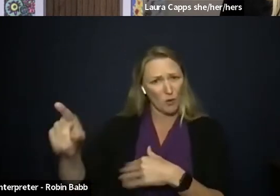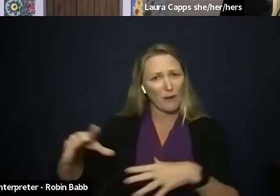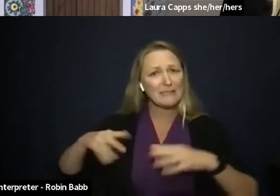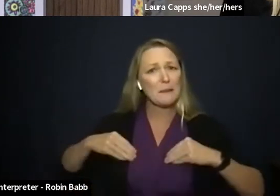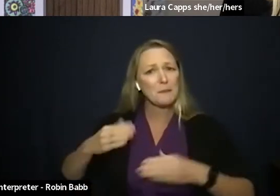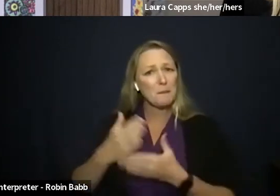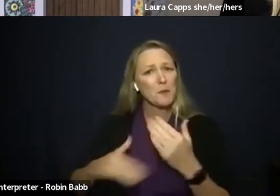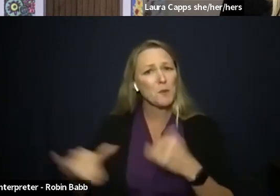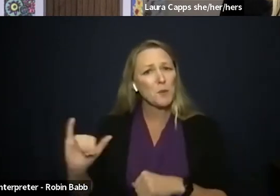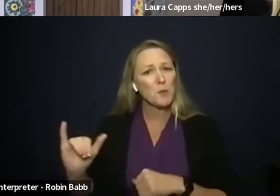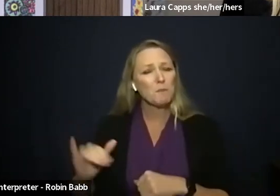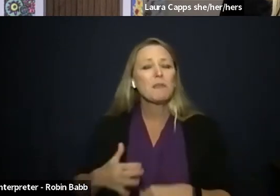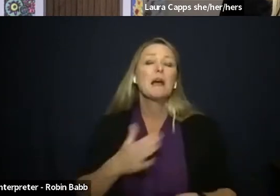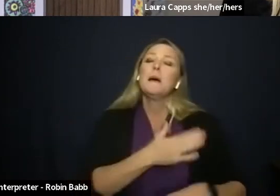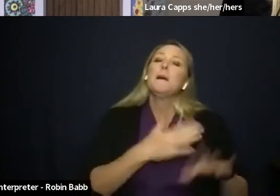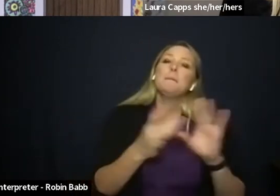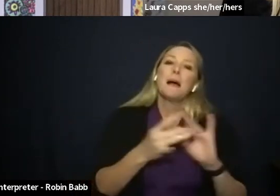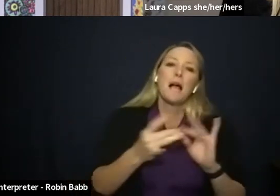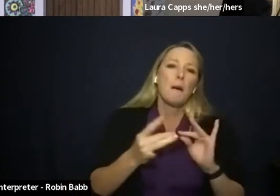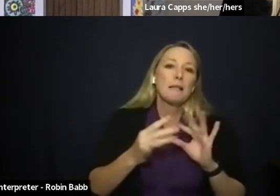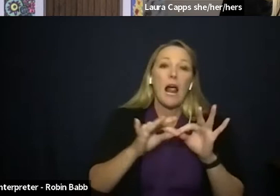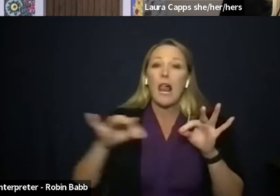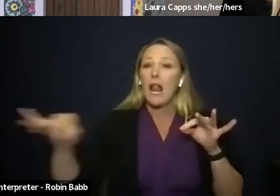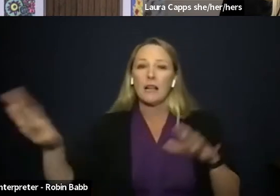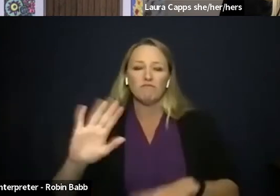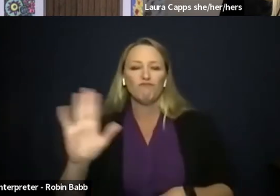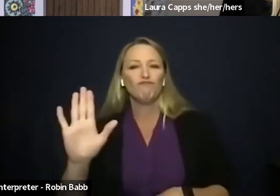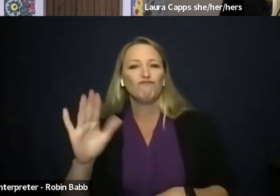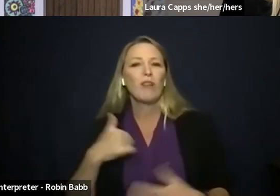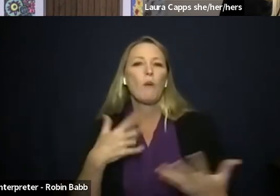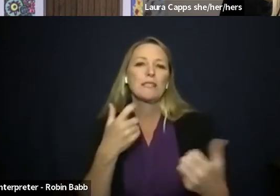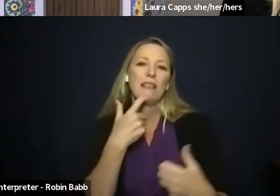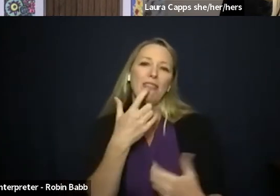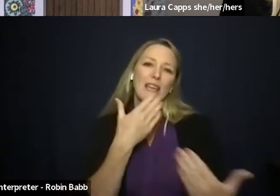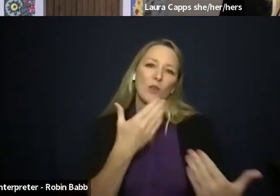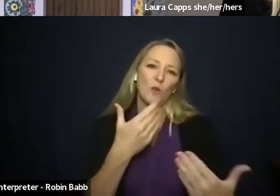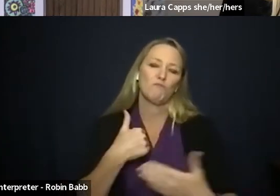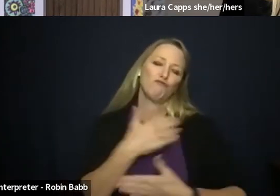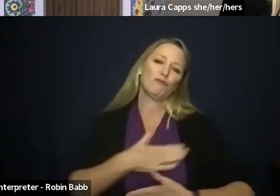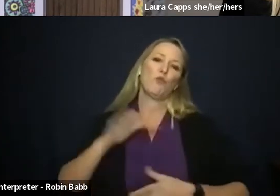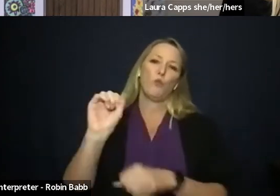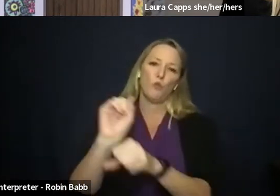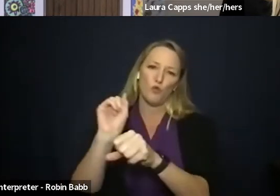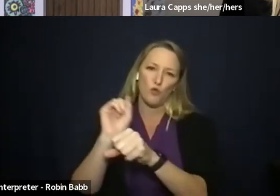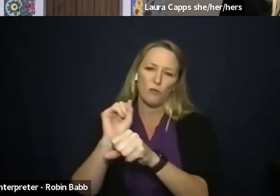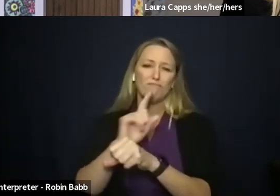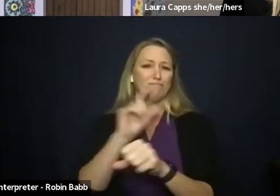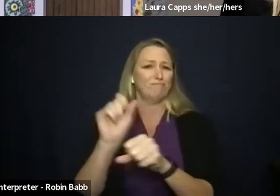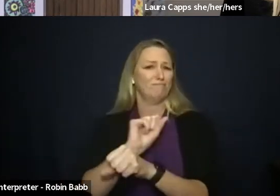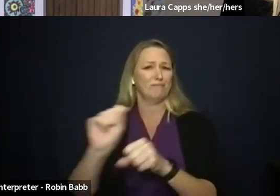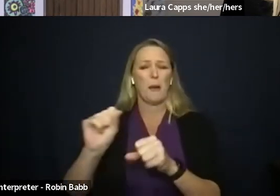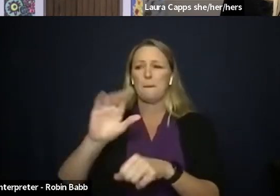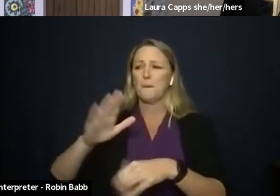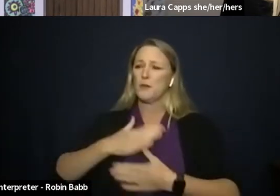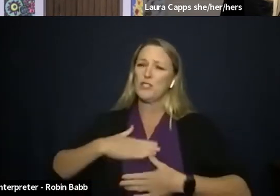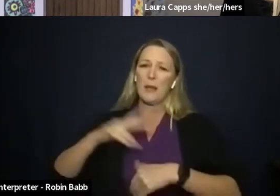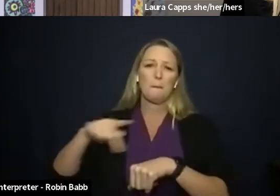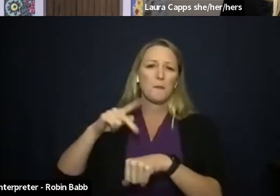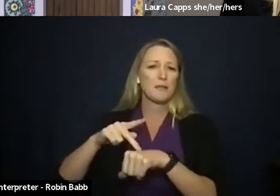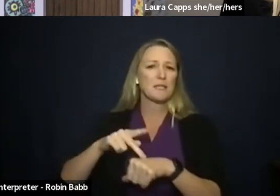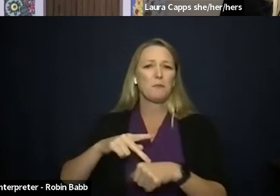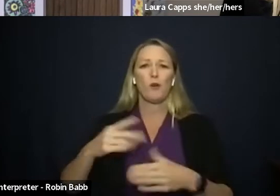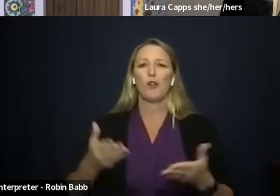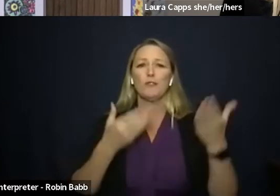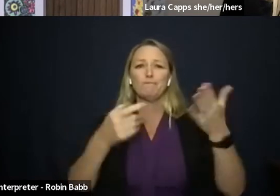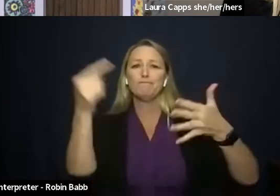i don't have a whole lot of them to say thank you and to appreciation to the work that you do and i certainly appreciate the principal highlights that come up uh every